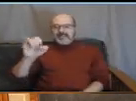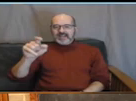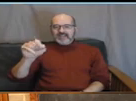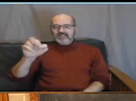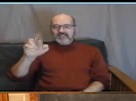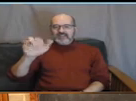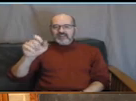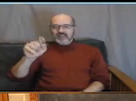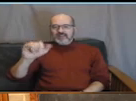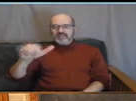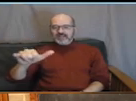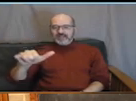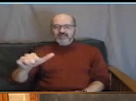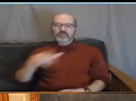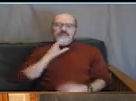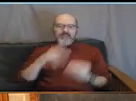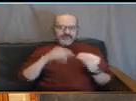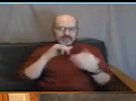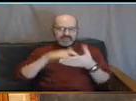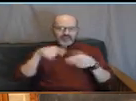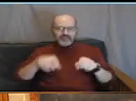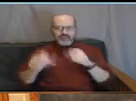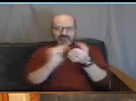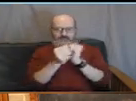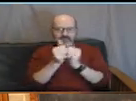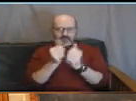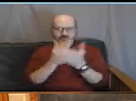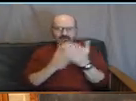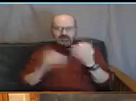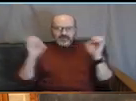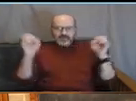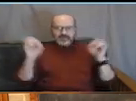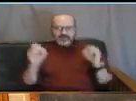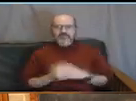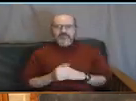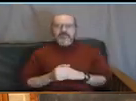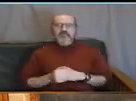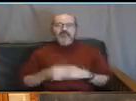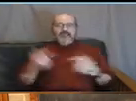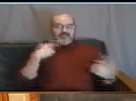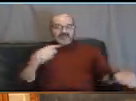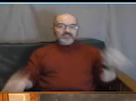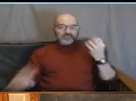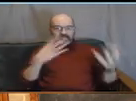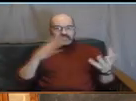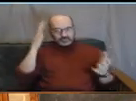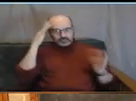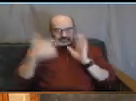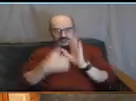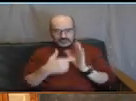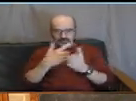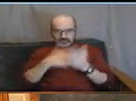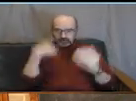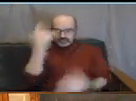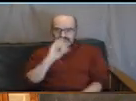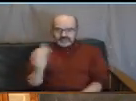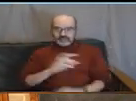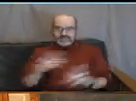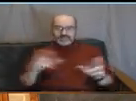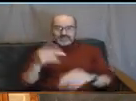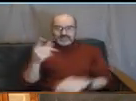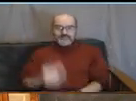stacking unit. So, this is juggling. Mr. Ade and I are going to show you what it looks like. Ready, Mr. Ade? Alrighty. Here we